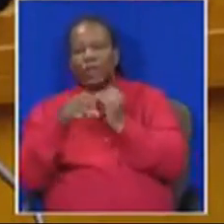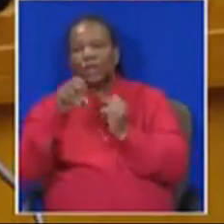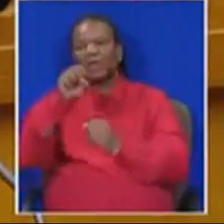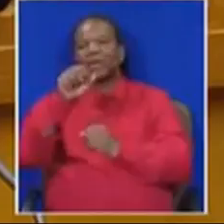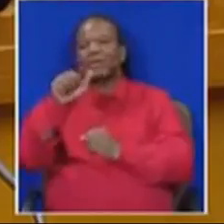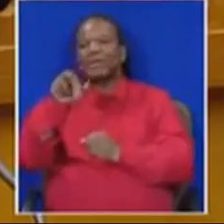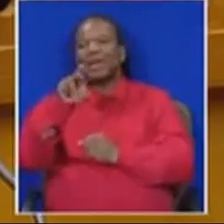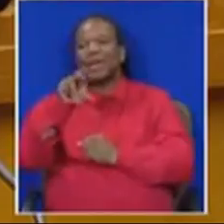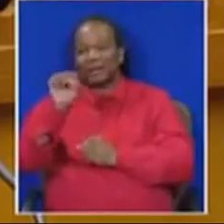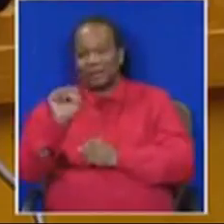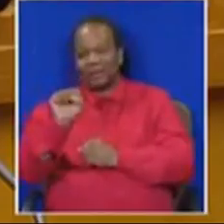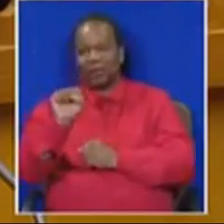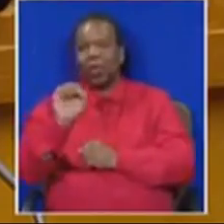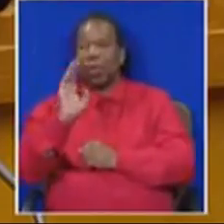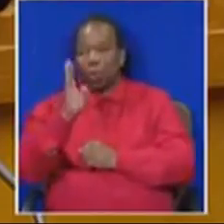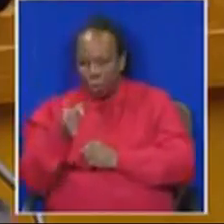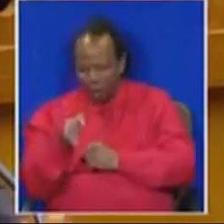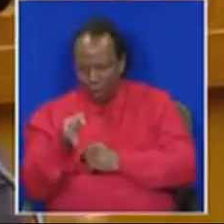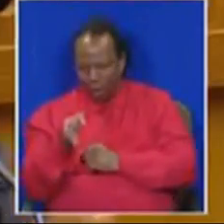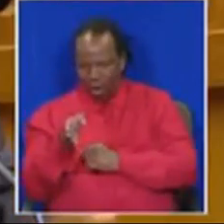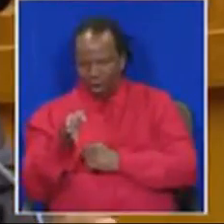Service. We must